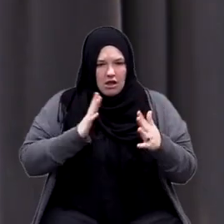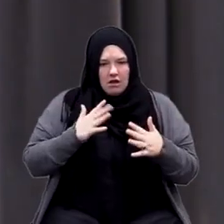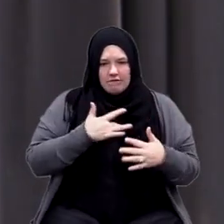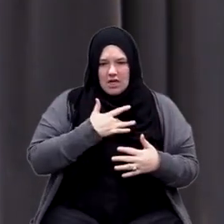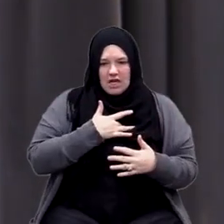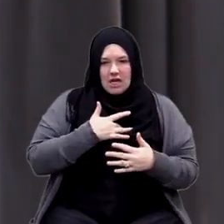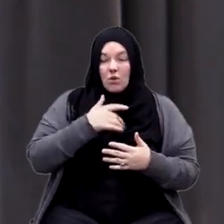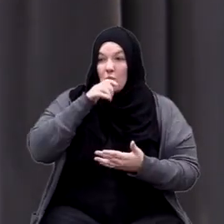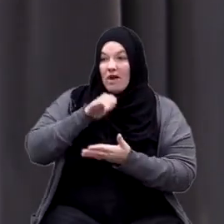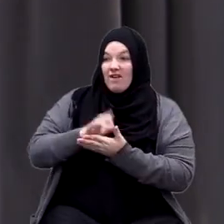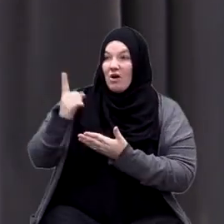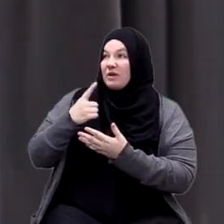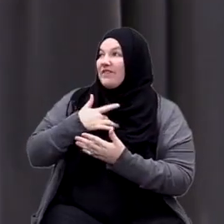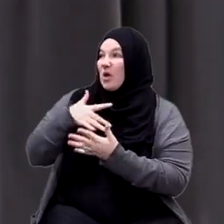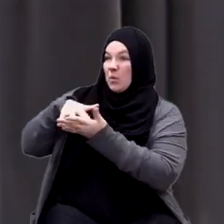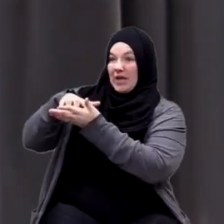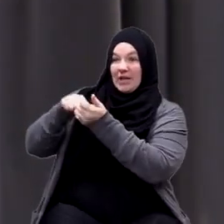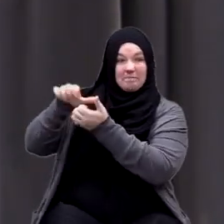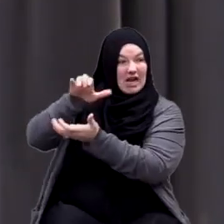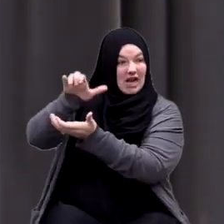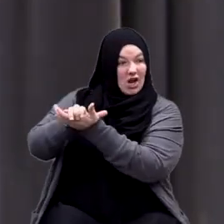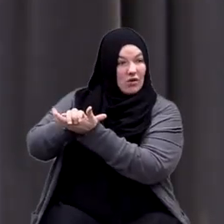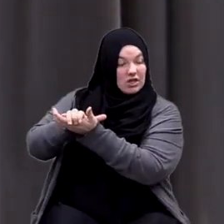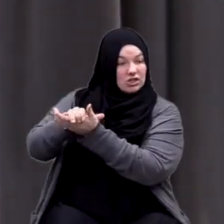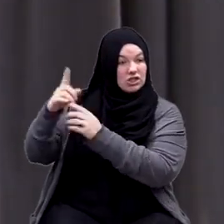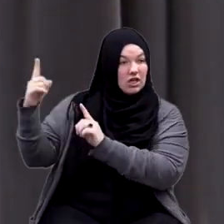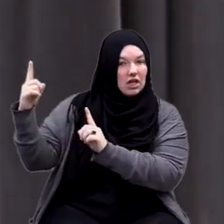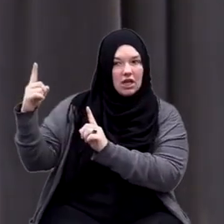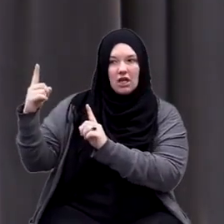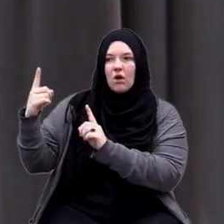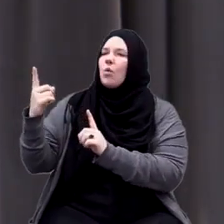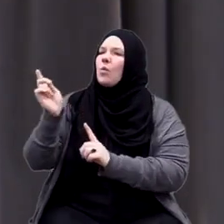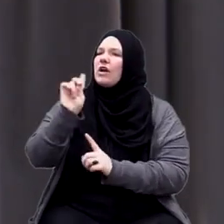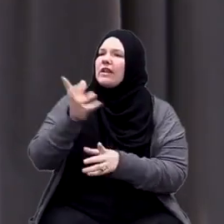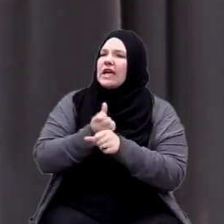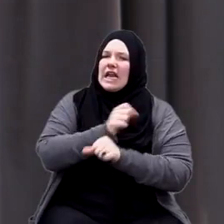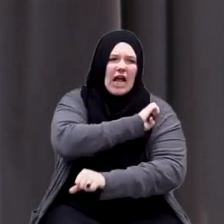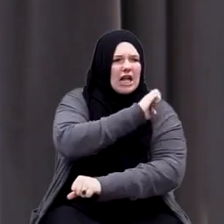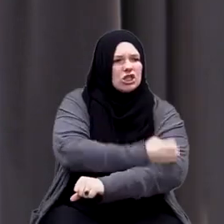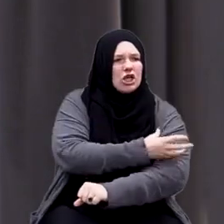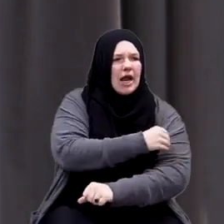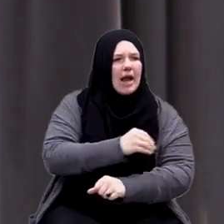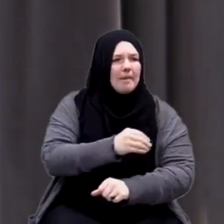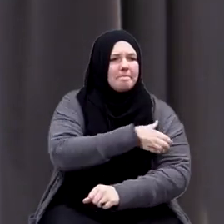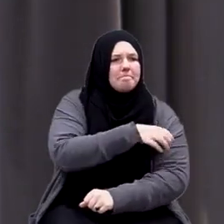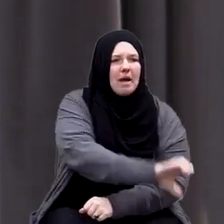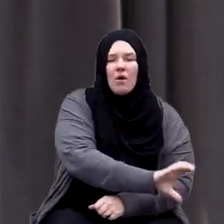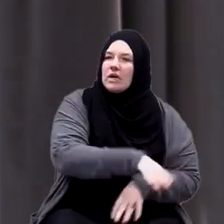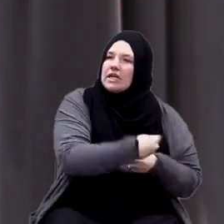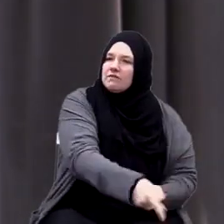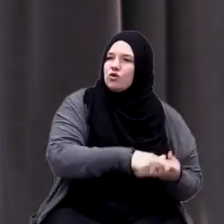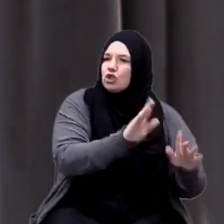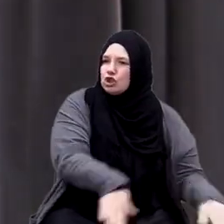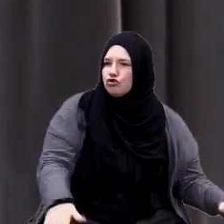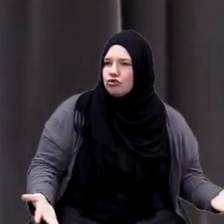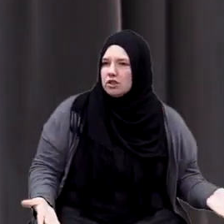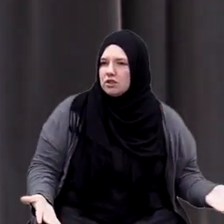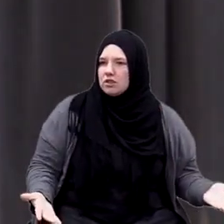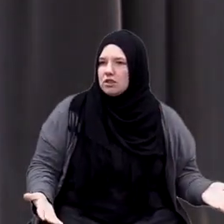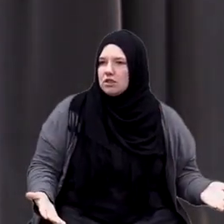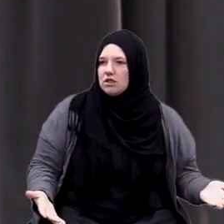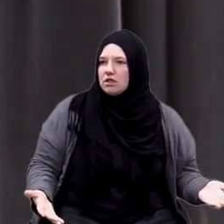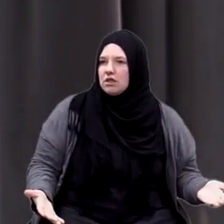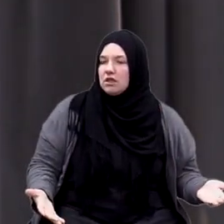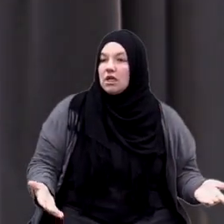insecure in their marriage, where do they get the energy and the power to give anything to their children? Or if we